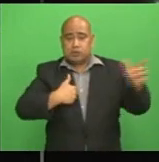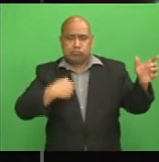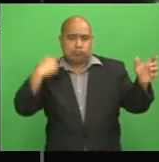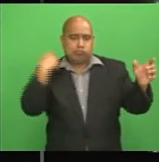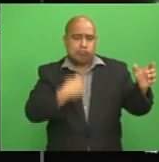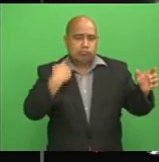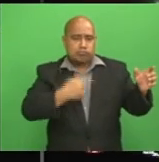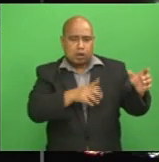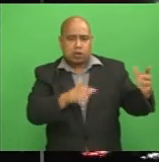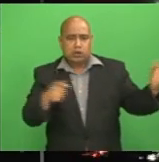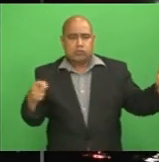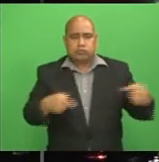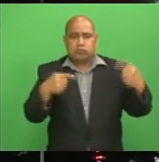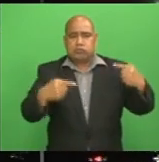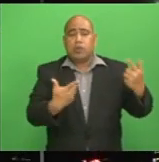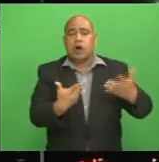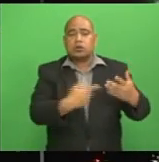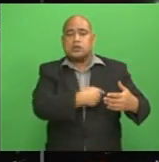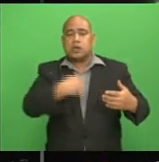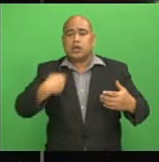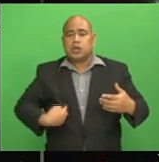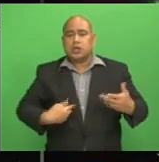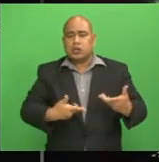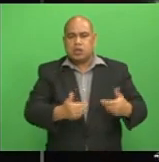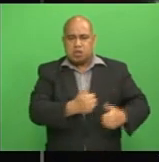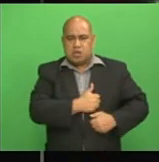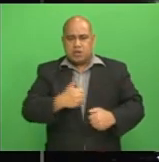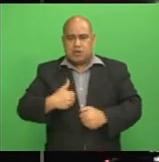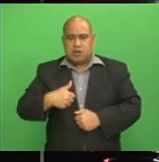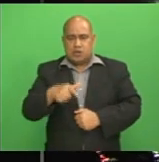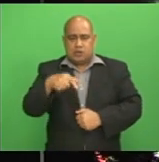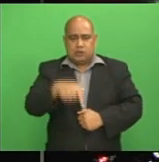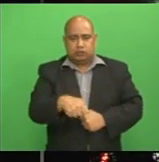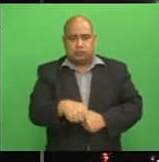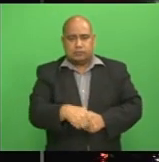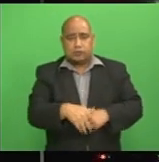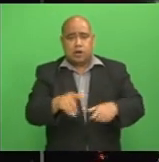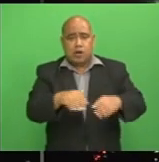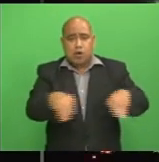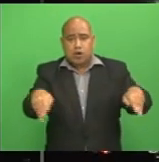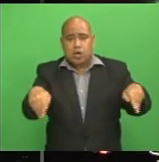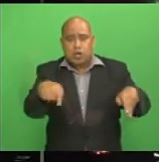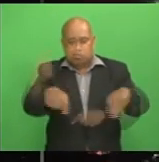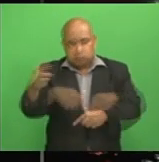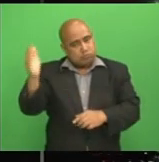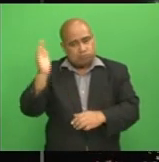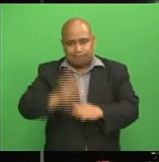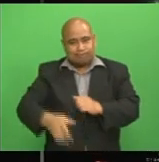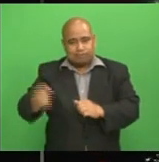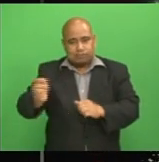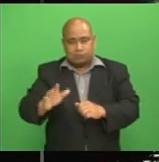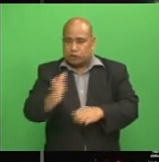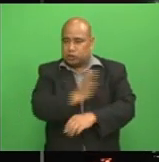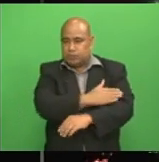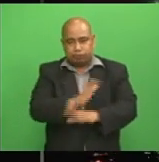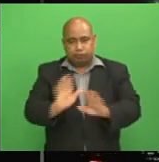at a disputed border site. This is a major escalation of a week-long standoff in the Western Himalayas. And it's business time now with